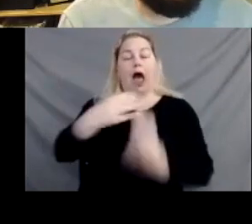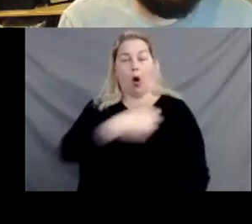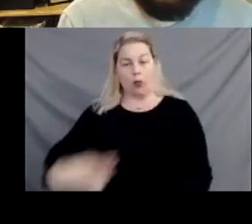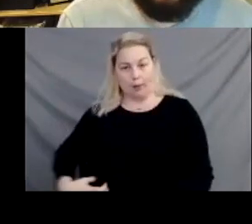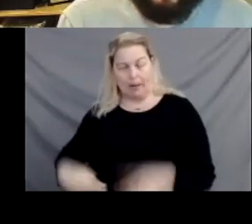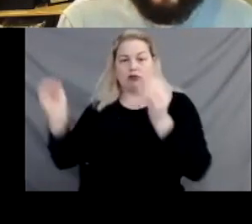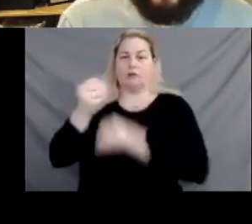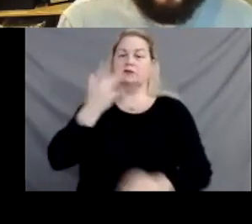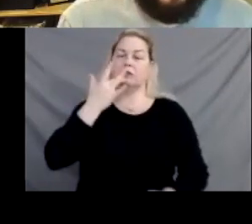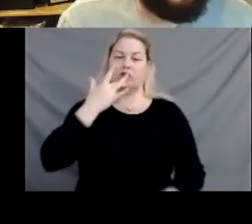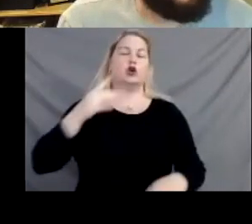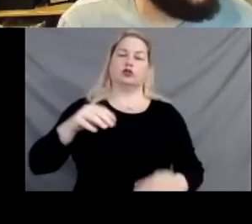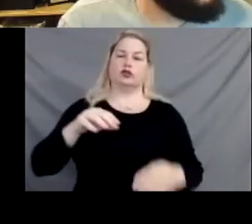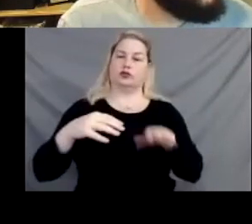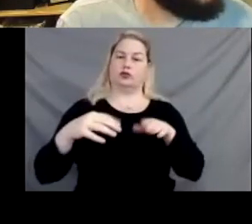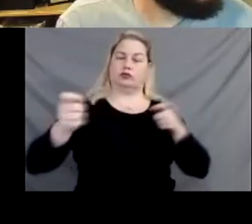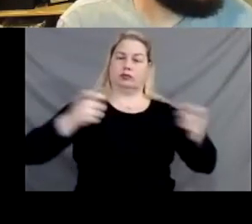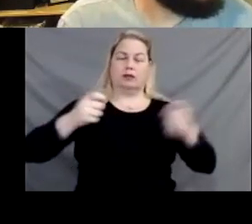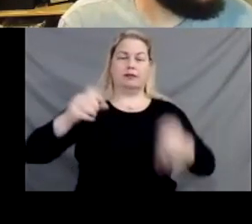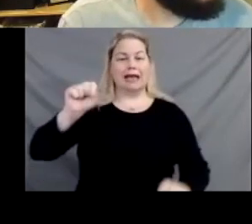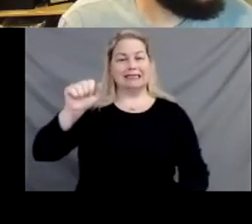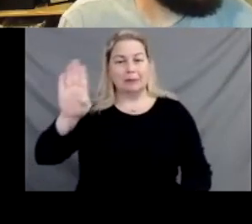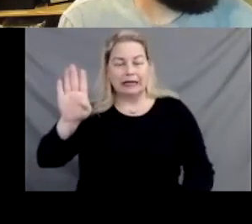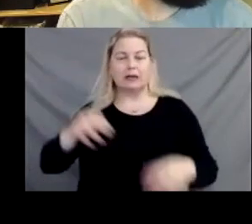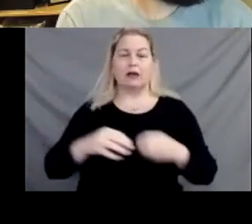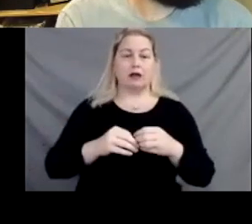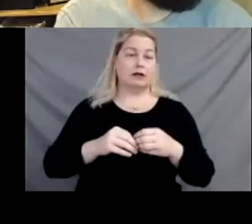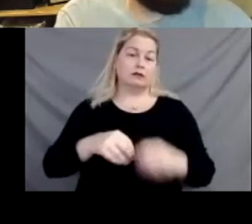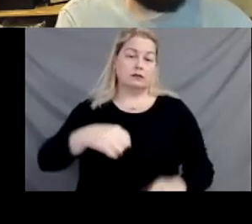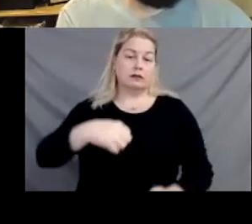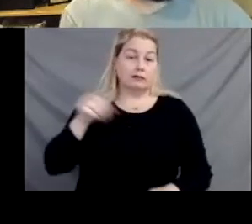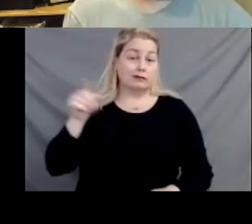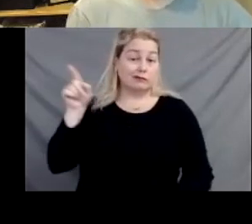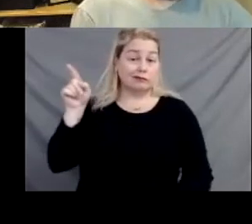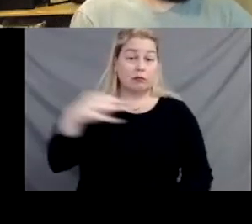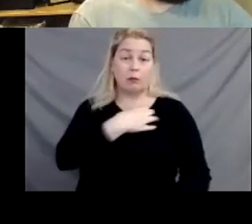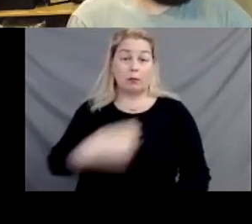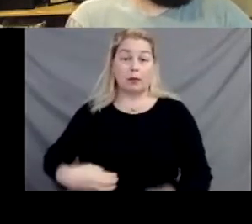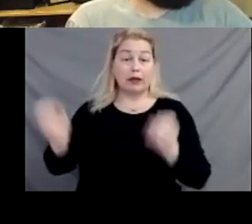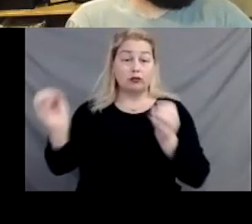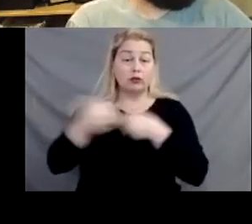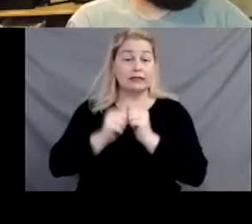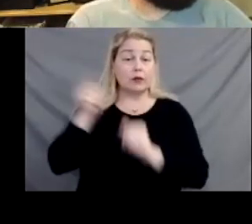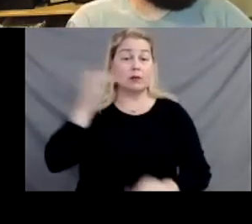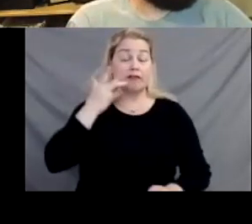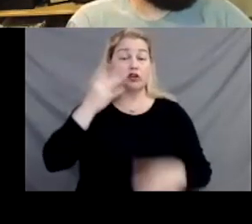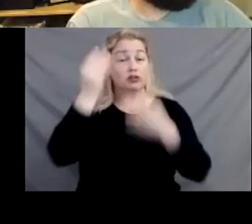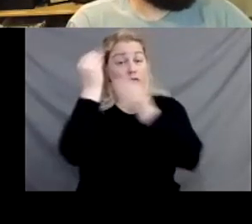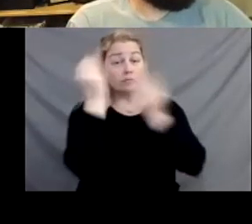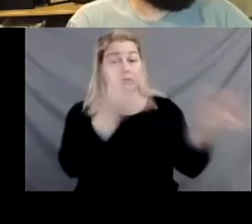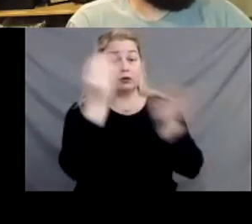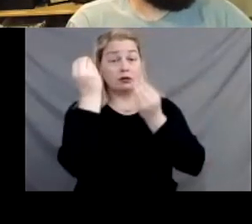on understanding the ways in which the mayor's office wants to communicate how they're using